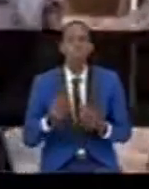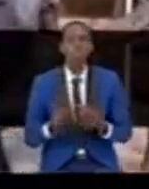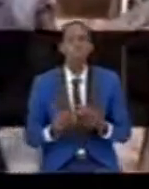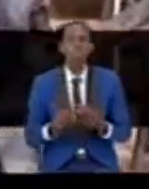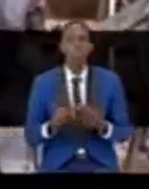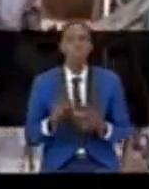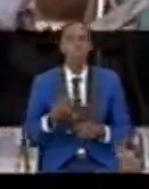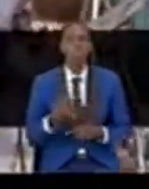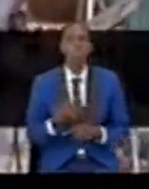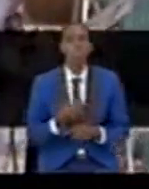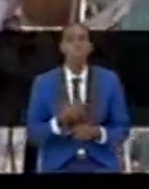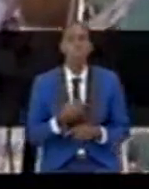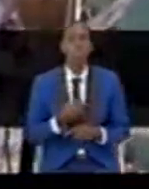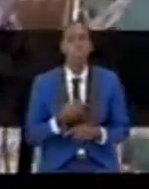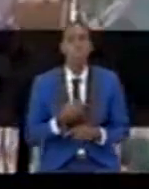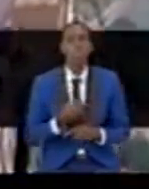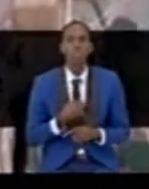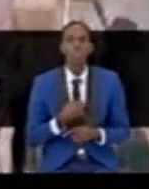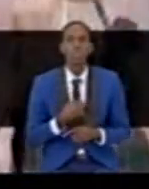faithfulness